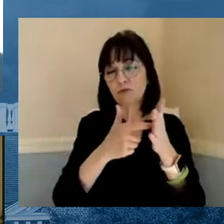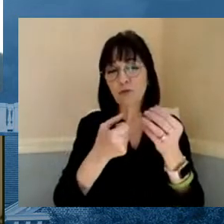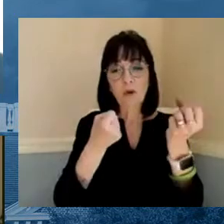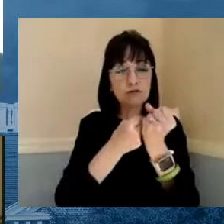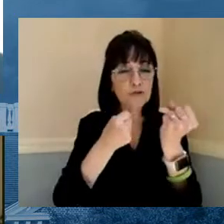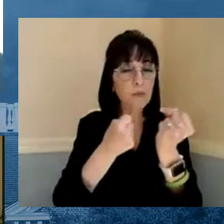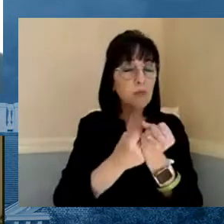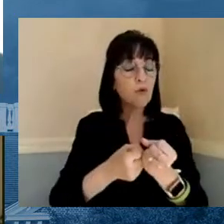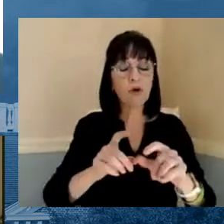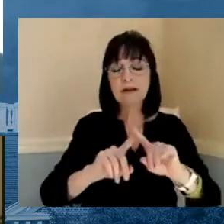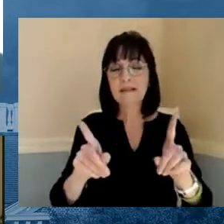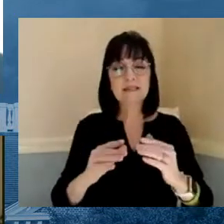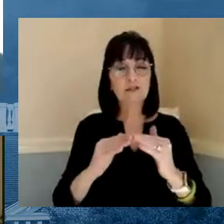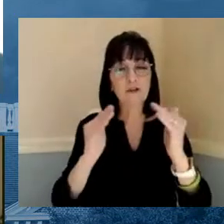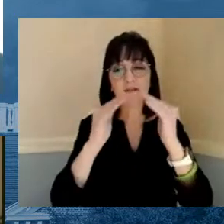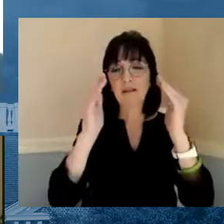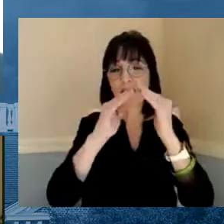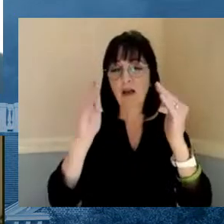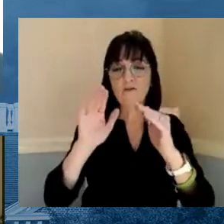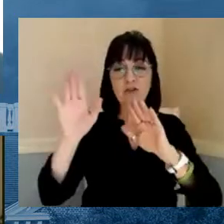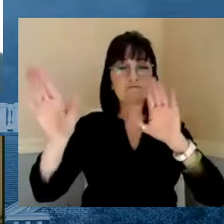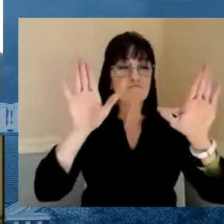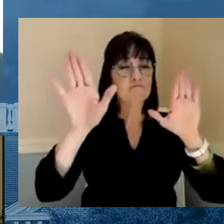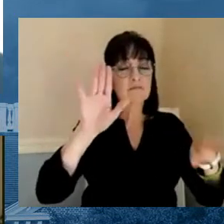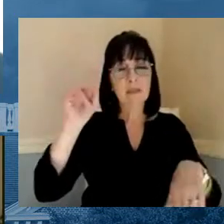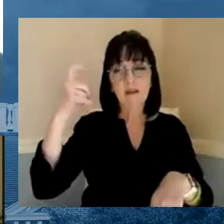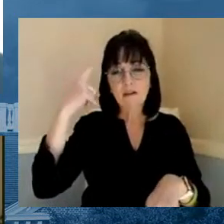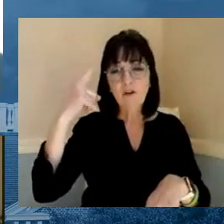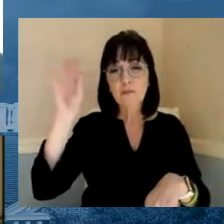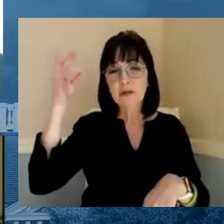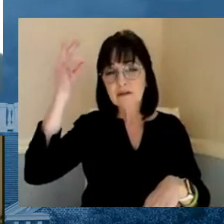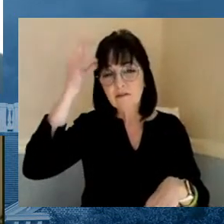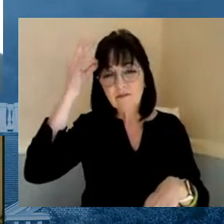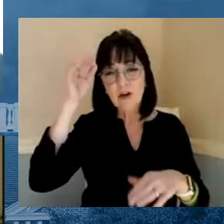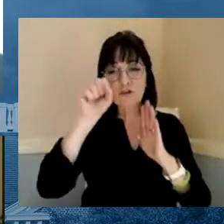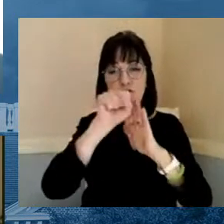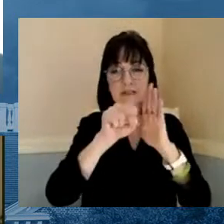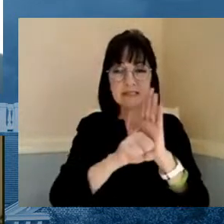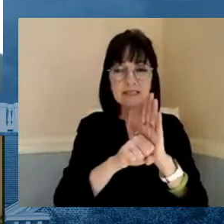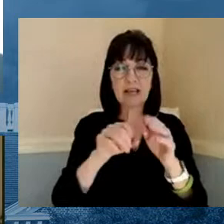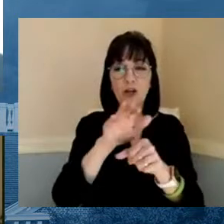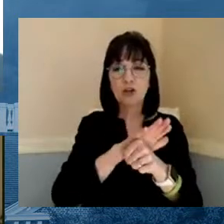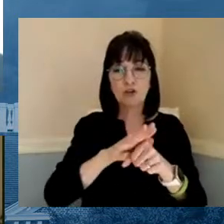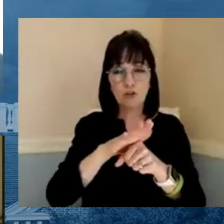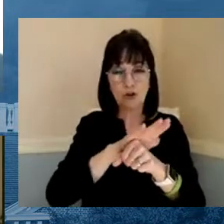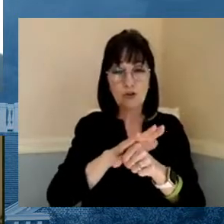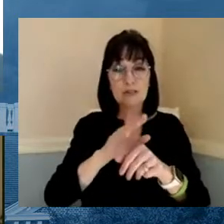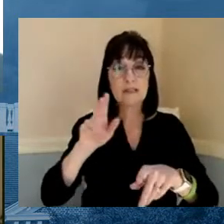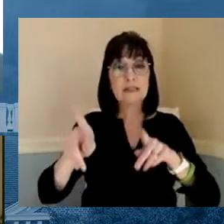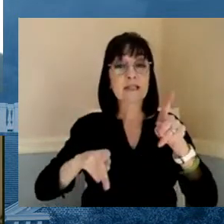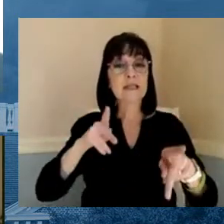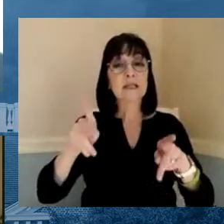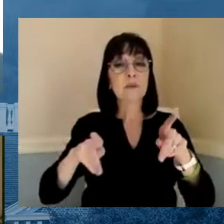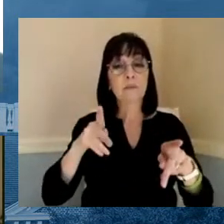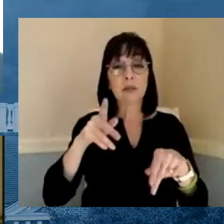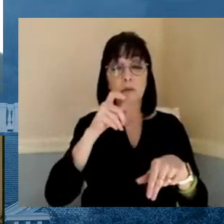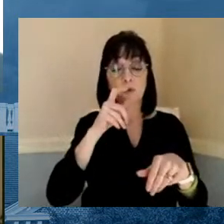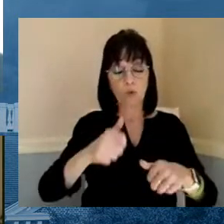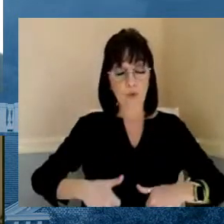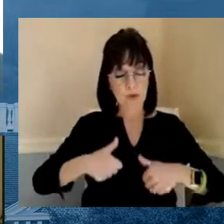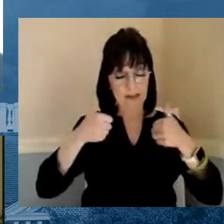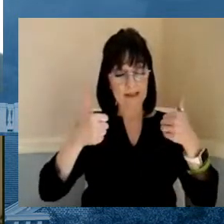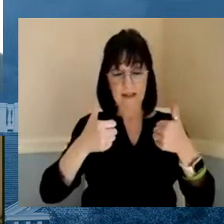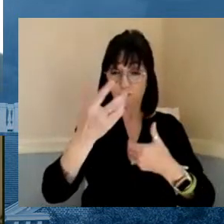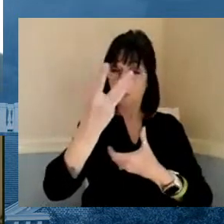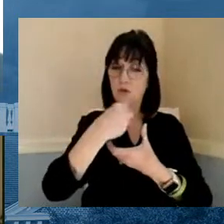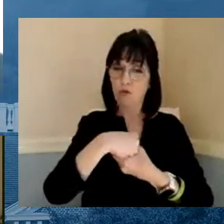of government, federal, state, and local. And whereas persons living with autism spectrum disorder should have